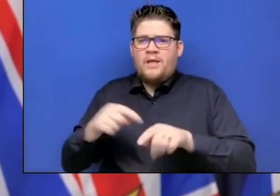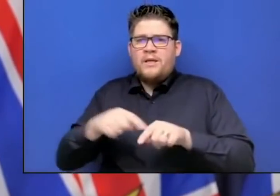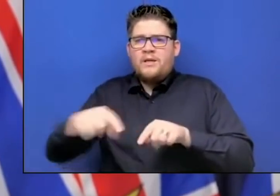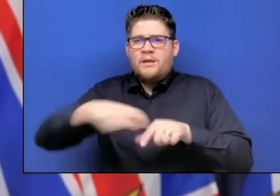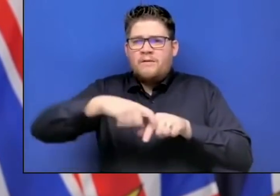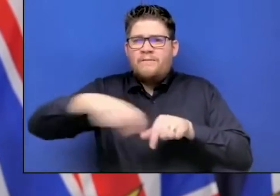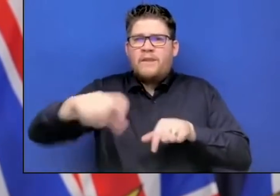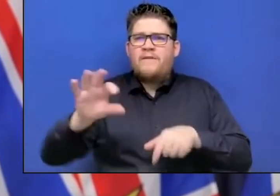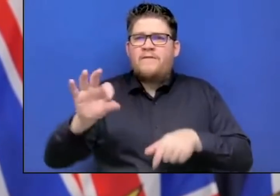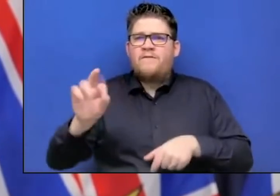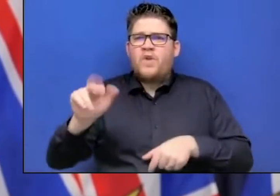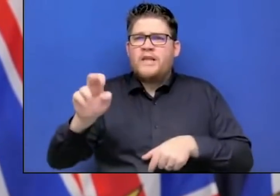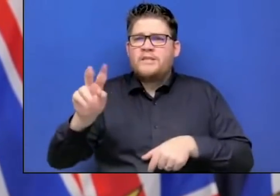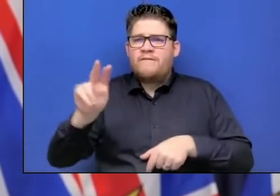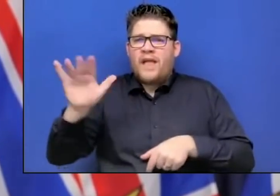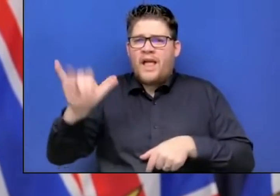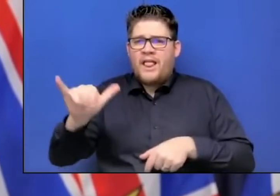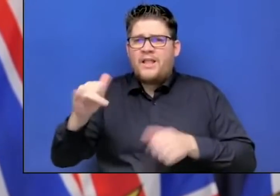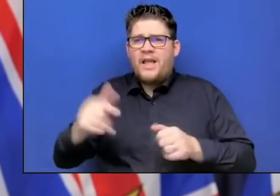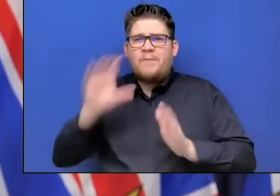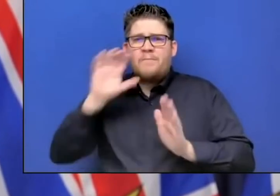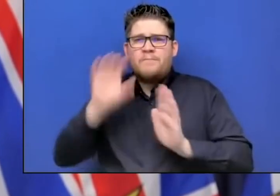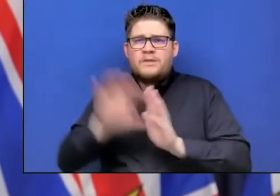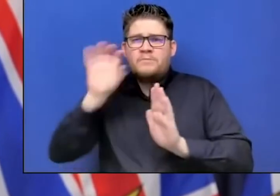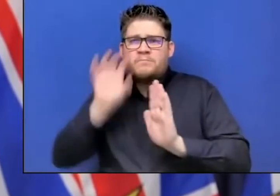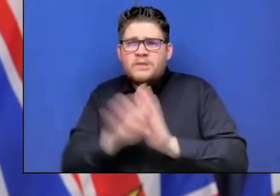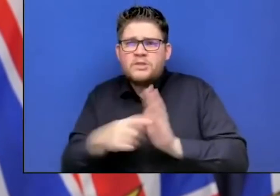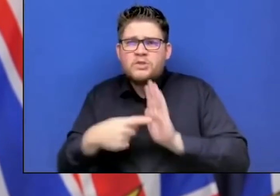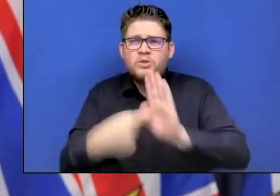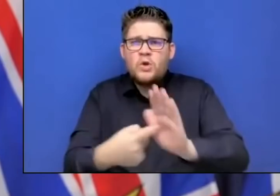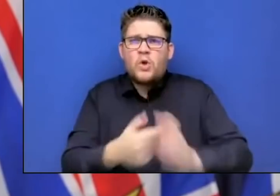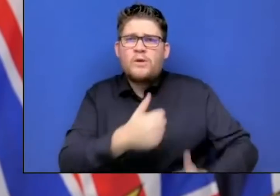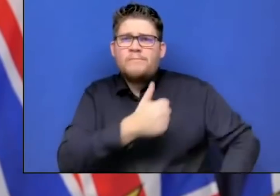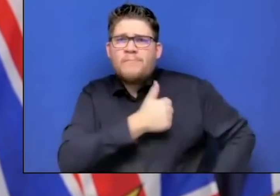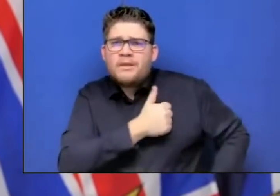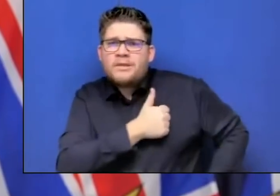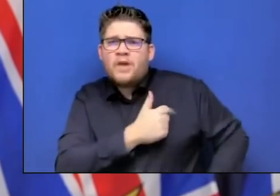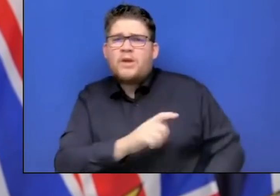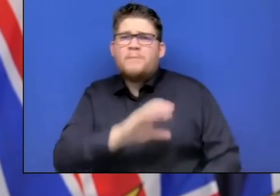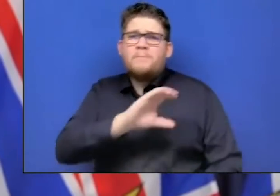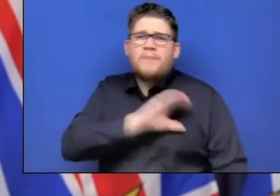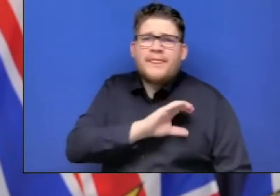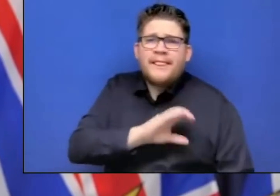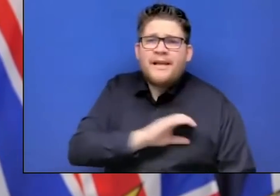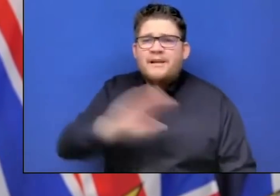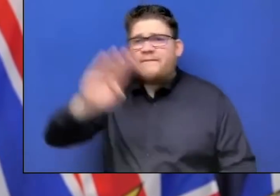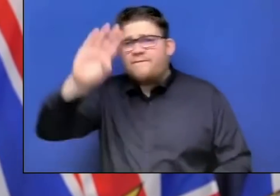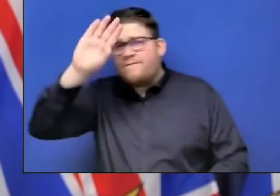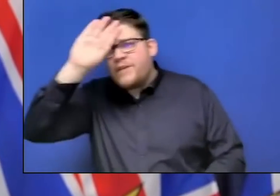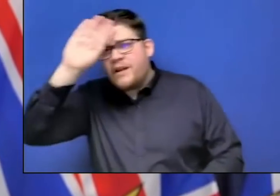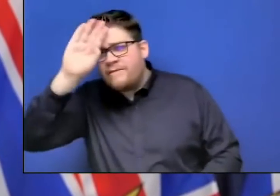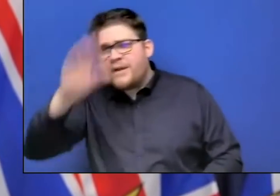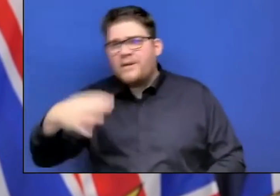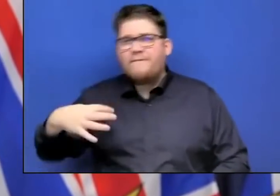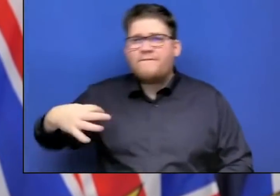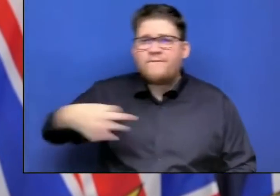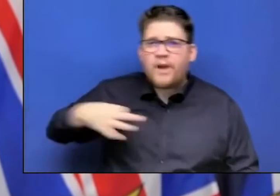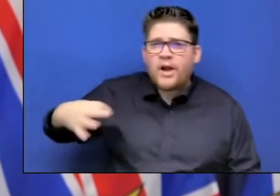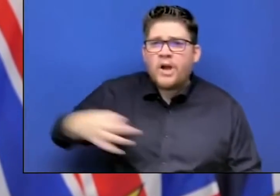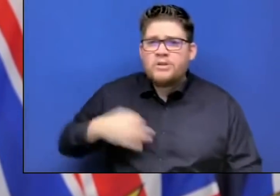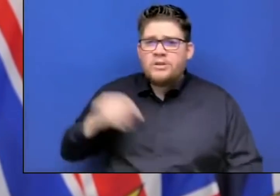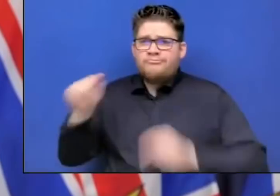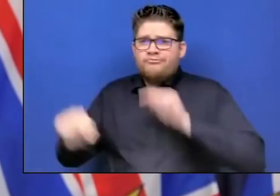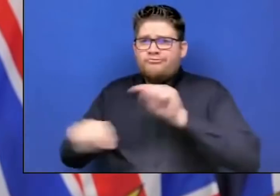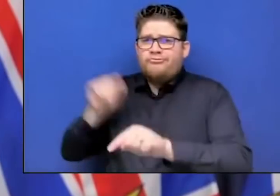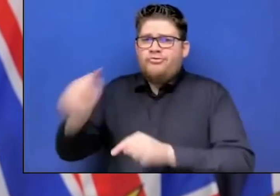Valley. People have seen the images today of military, police, firefighters, and volunteers. I would like to give a shout